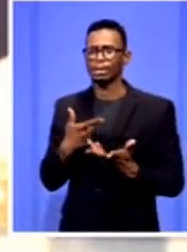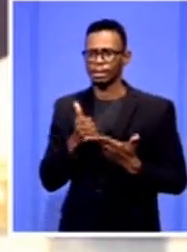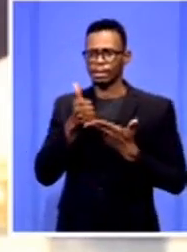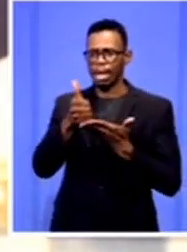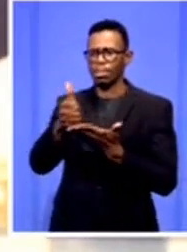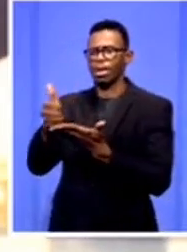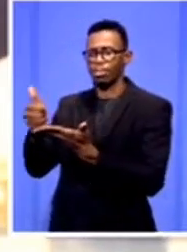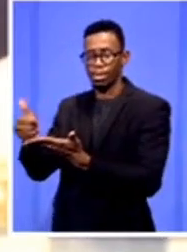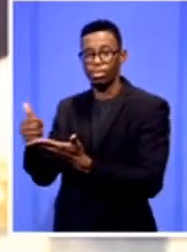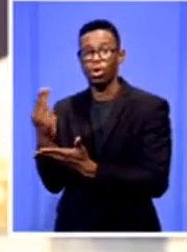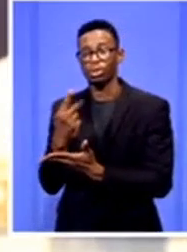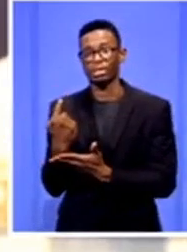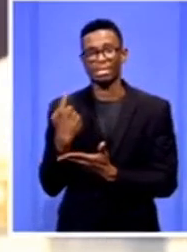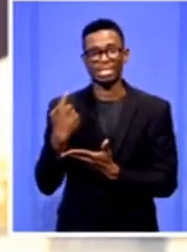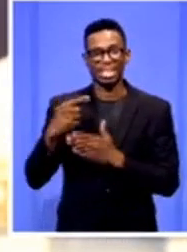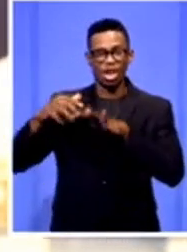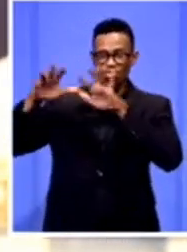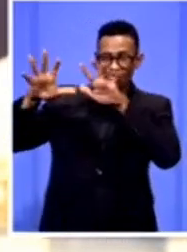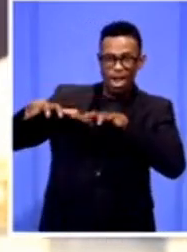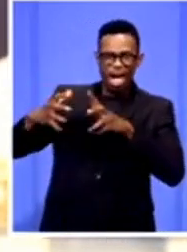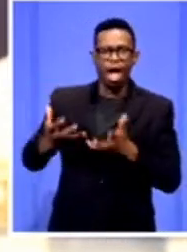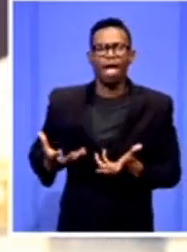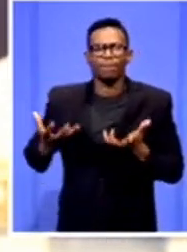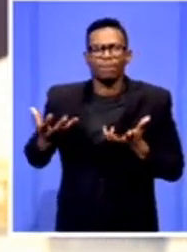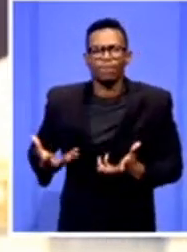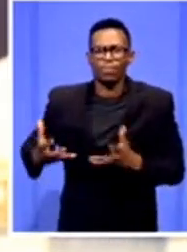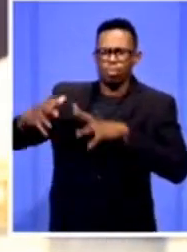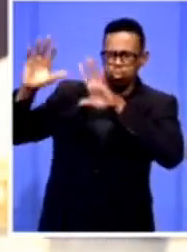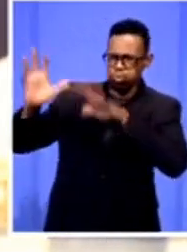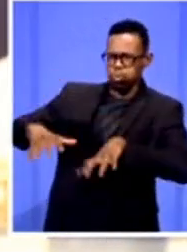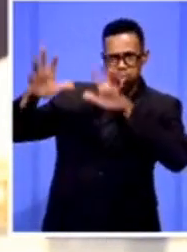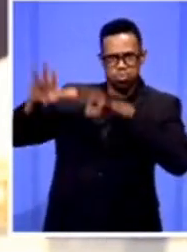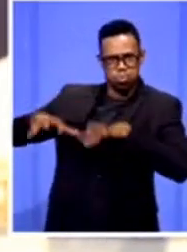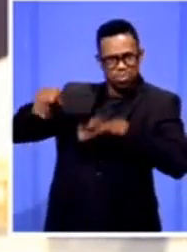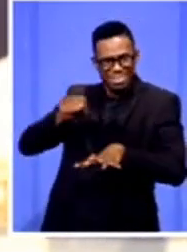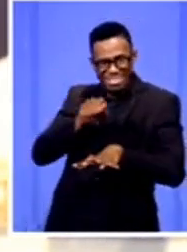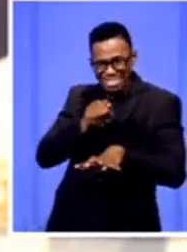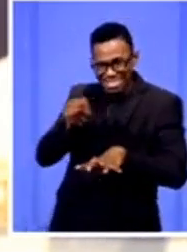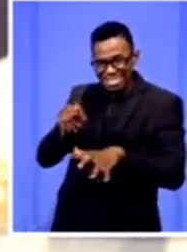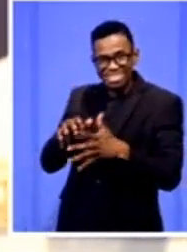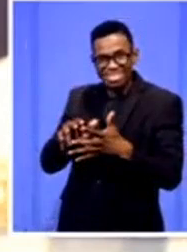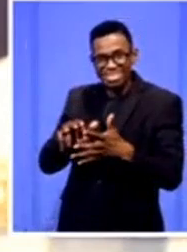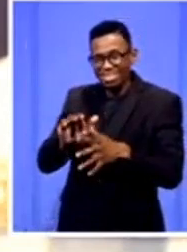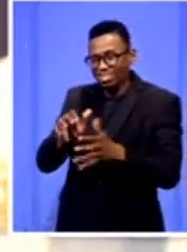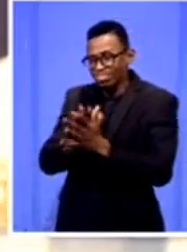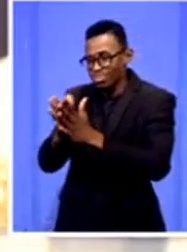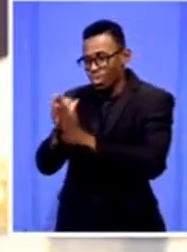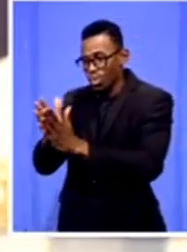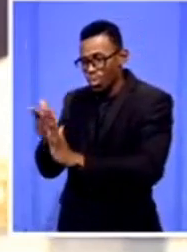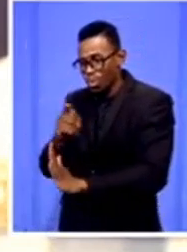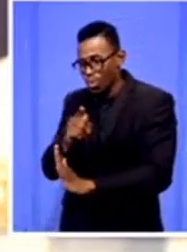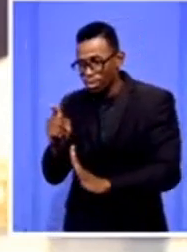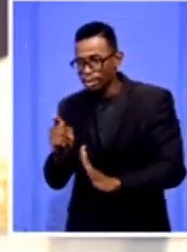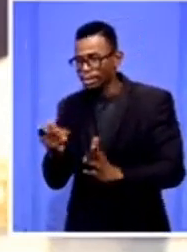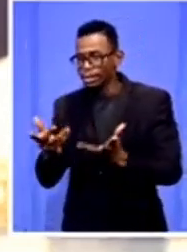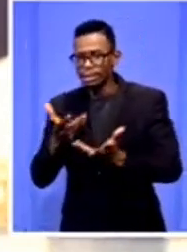our province, and we will provide relief to affected ones. Re tshwanela ho ba thusa,